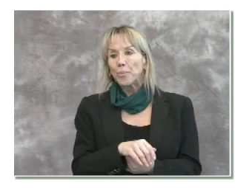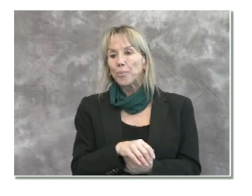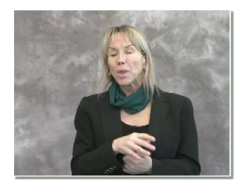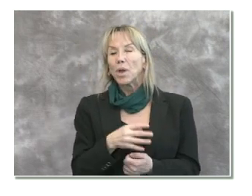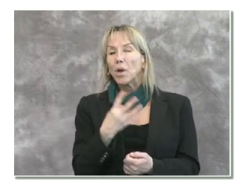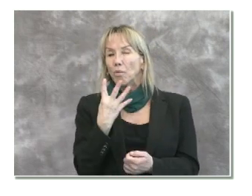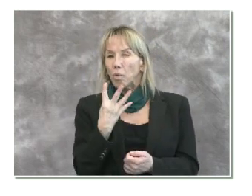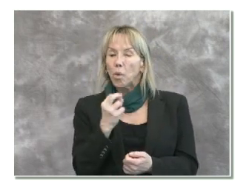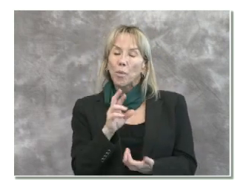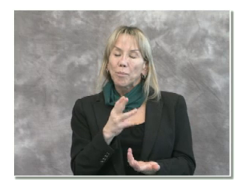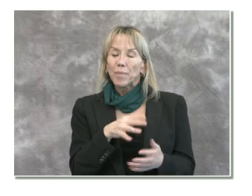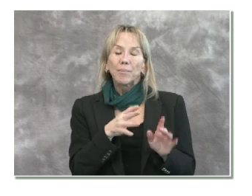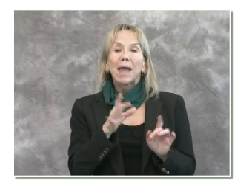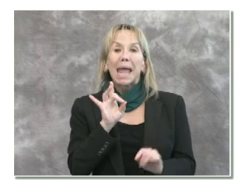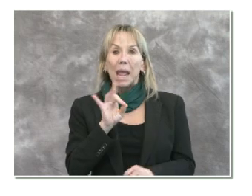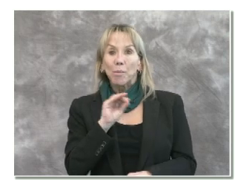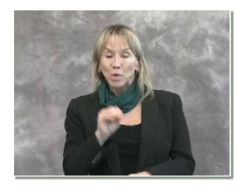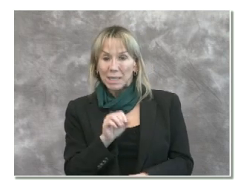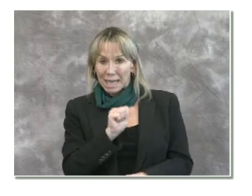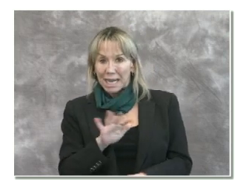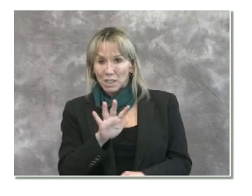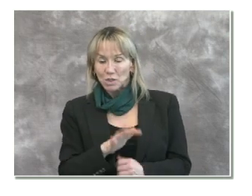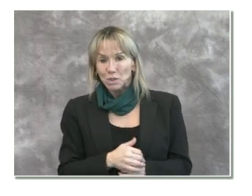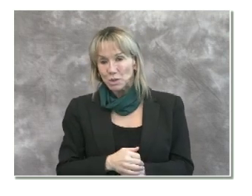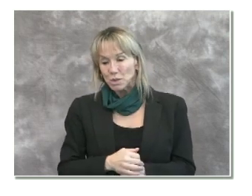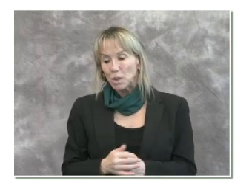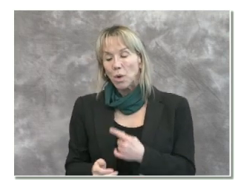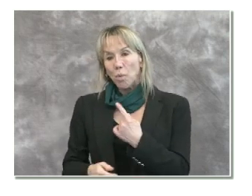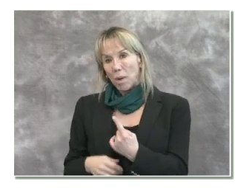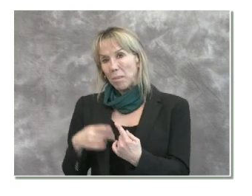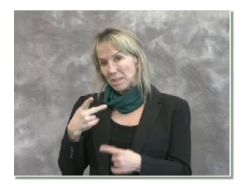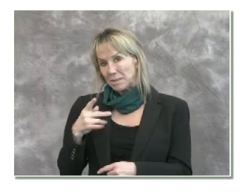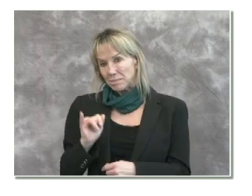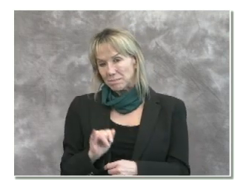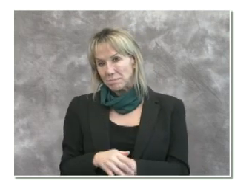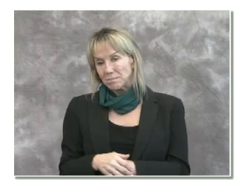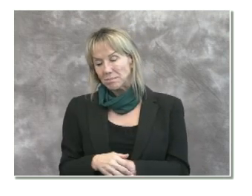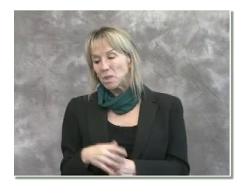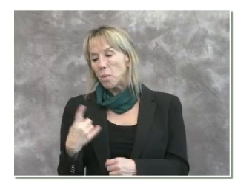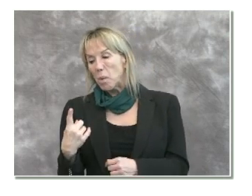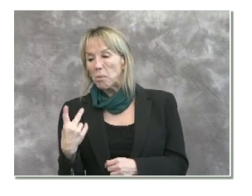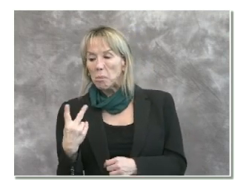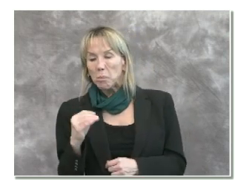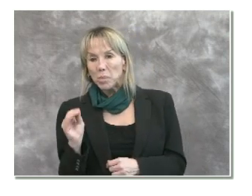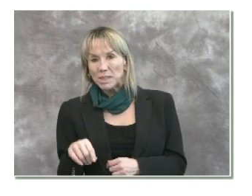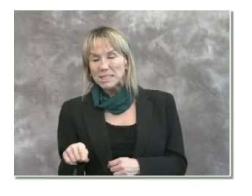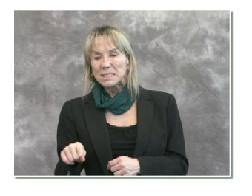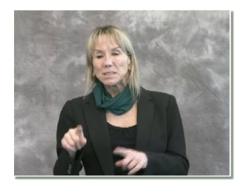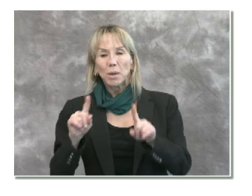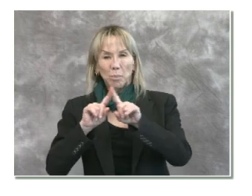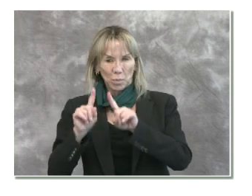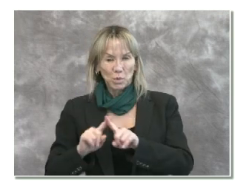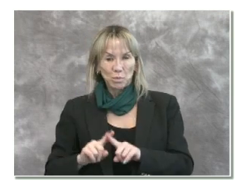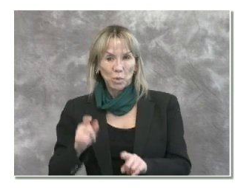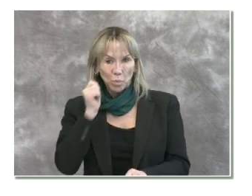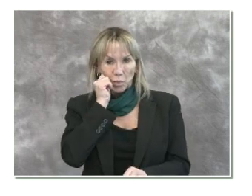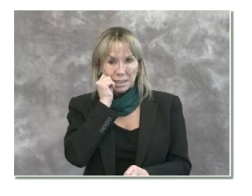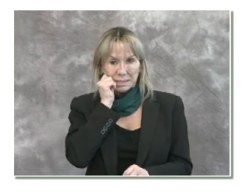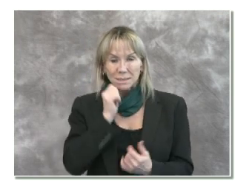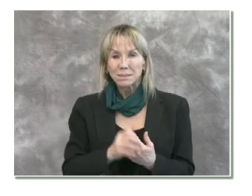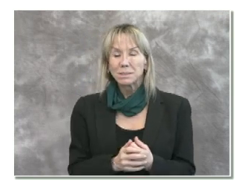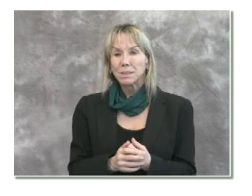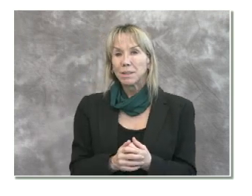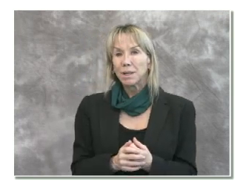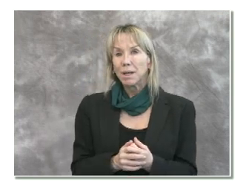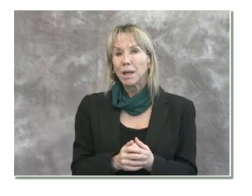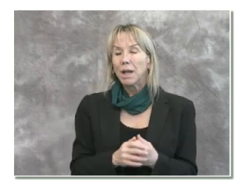or 8% are Asian, 1 or 2% are Pacific Islanders, and 1 or 2% is of multiple races. None of